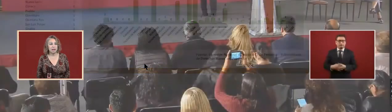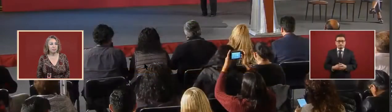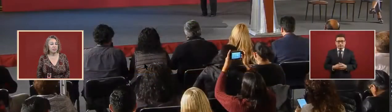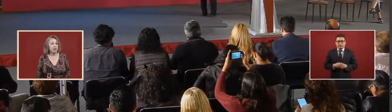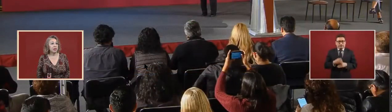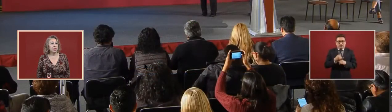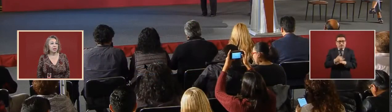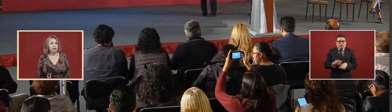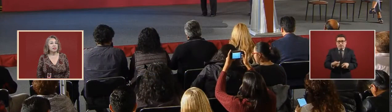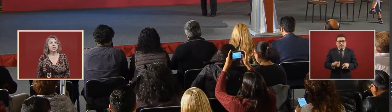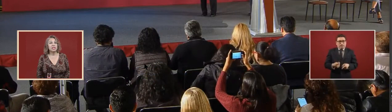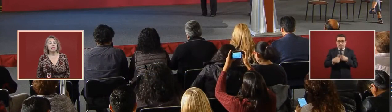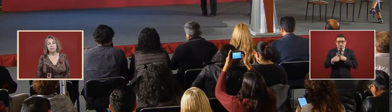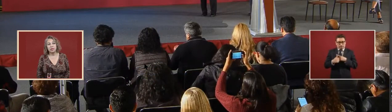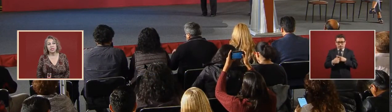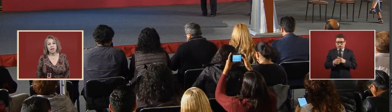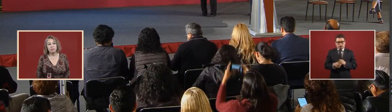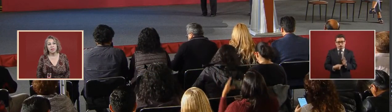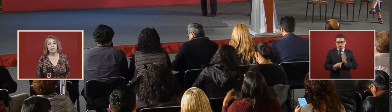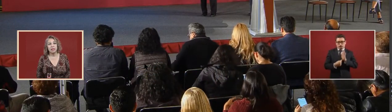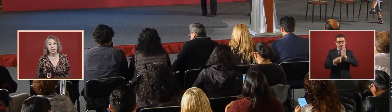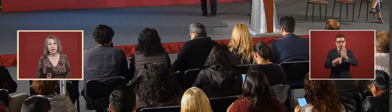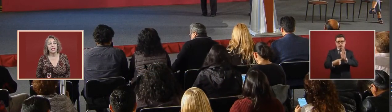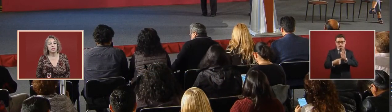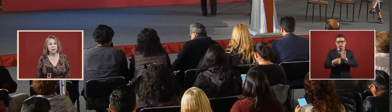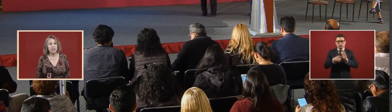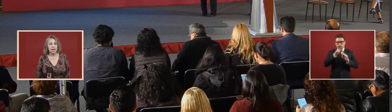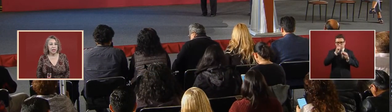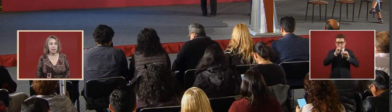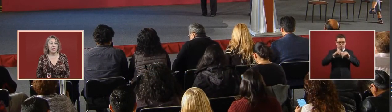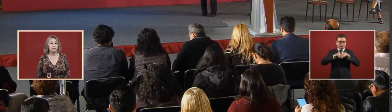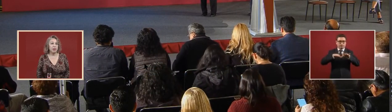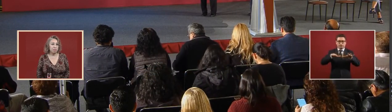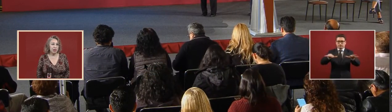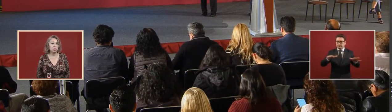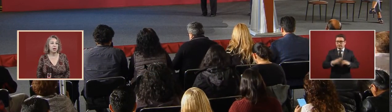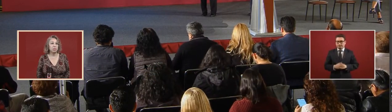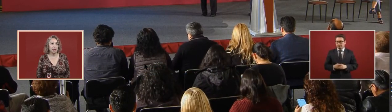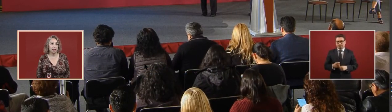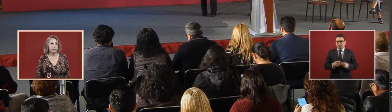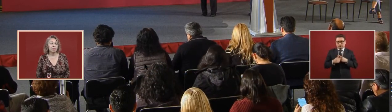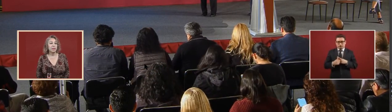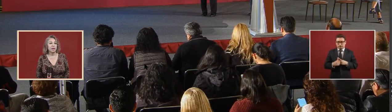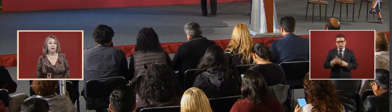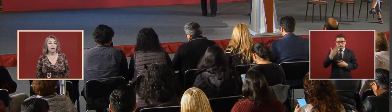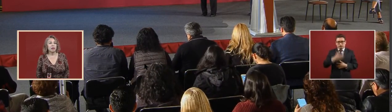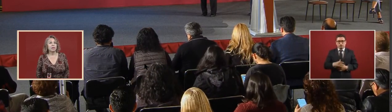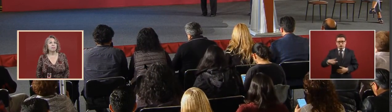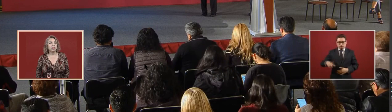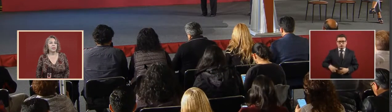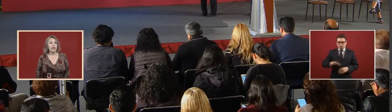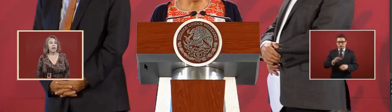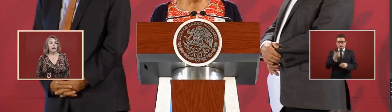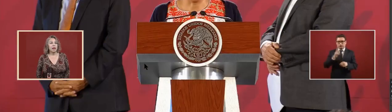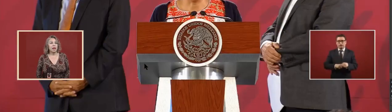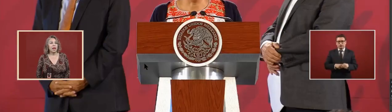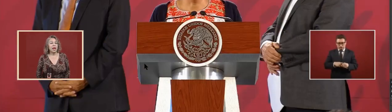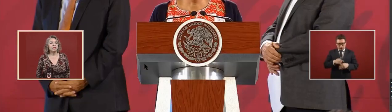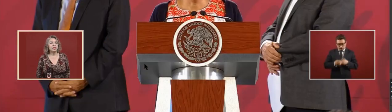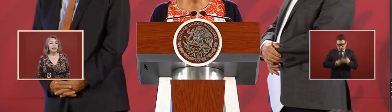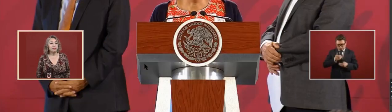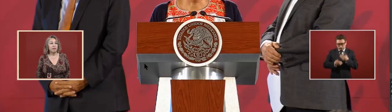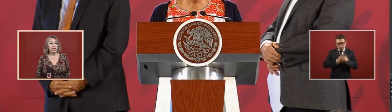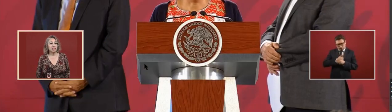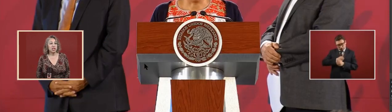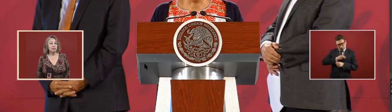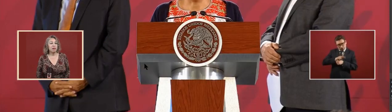first time. Que por primera vez this is the first time that it has been done and been made public. Desde el gobierno federal se lleva un seguimiento, and